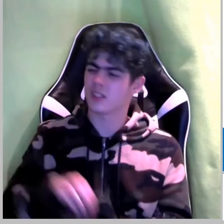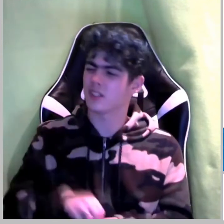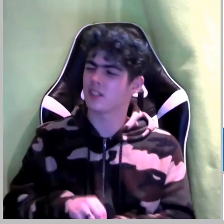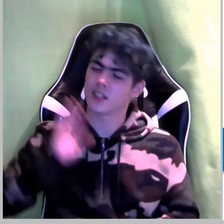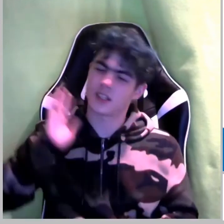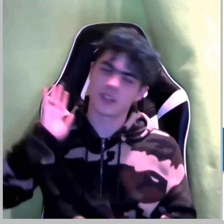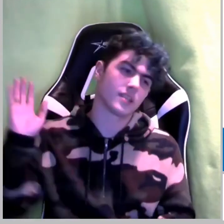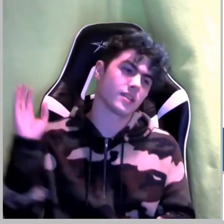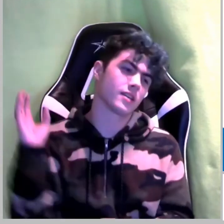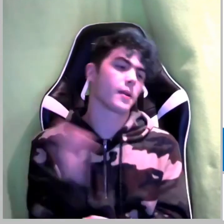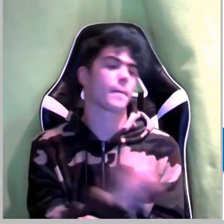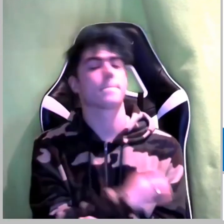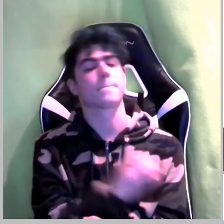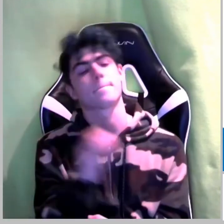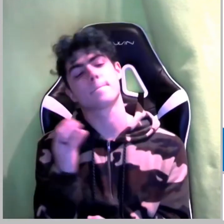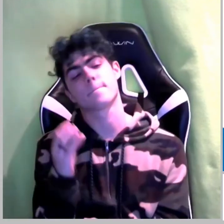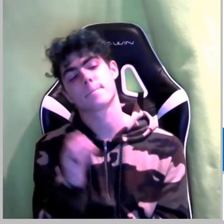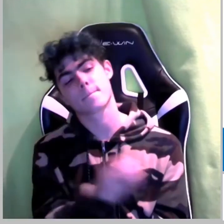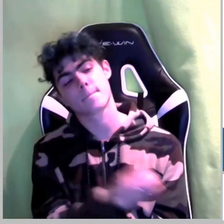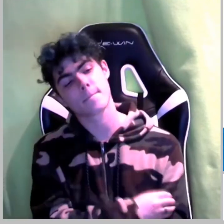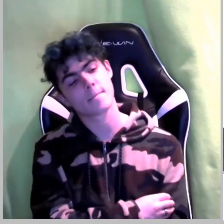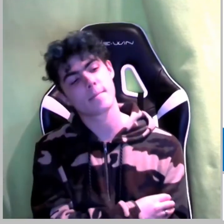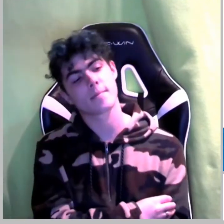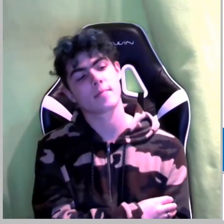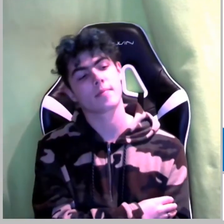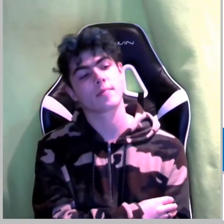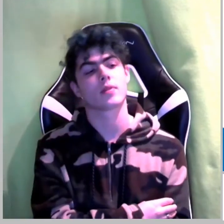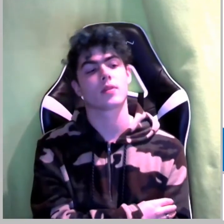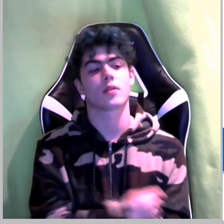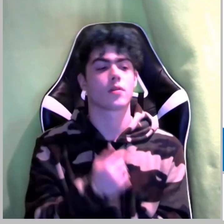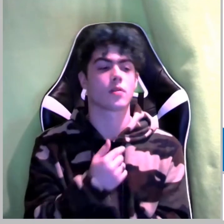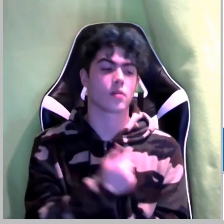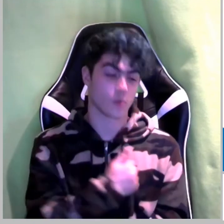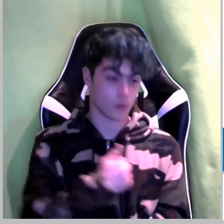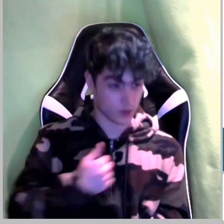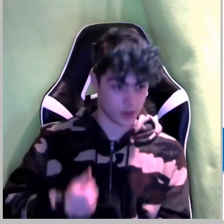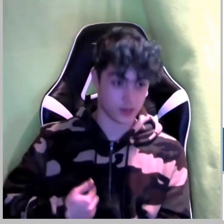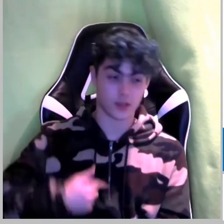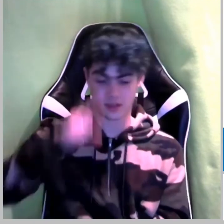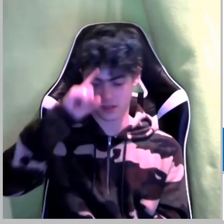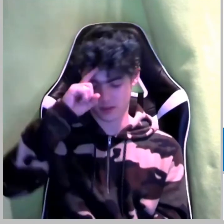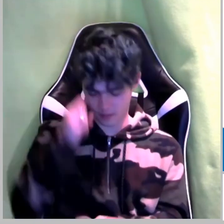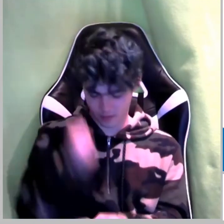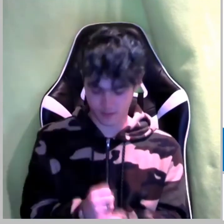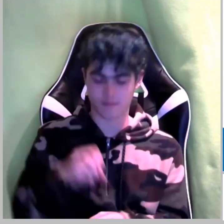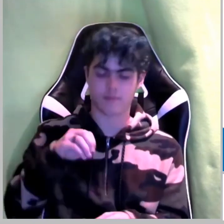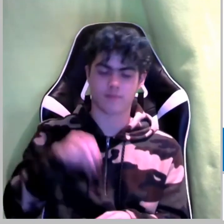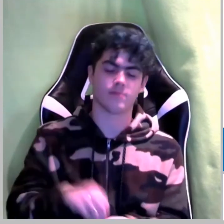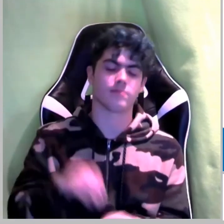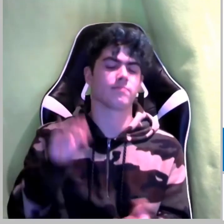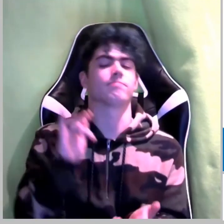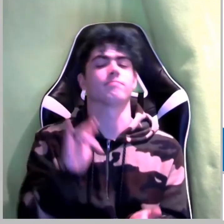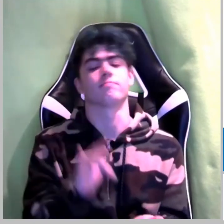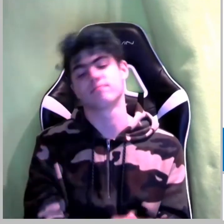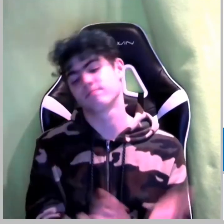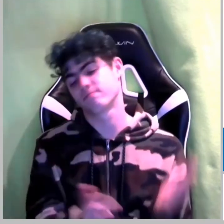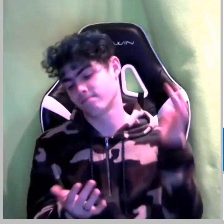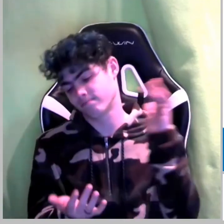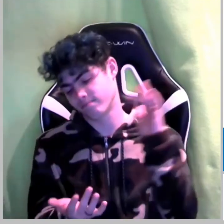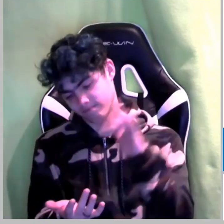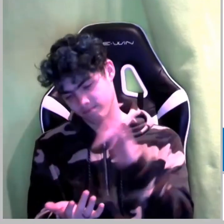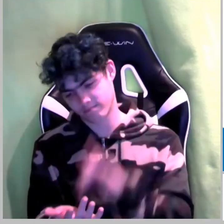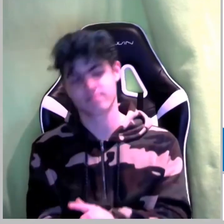and in his mighty power, who in the strength of